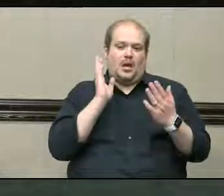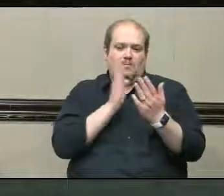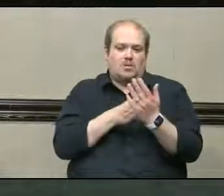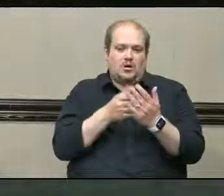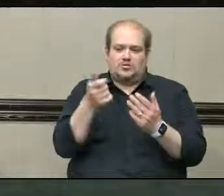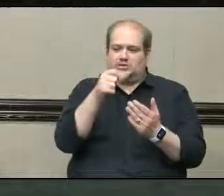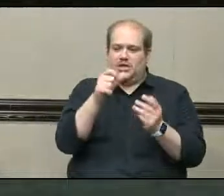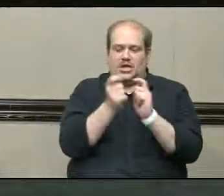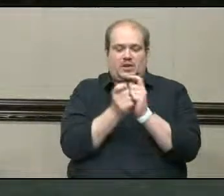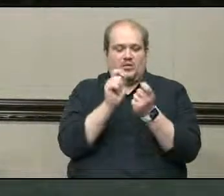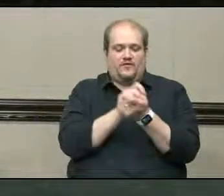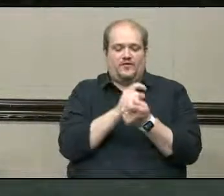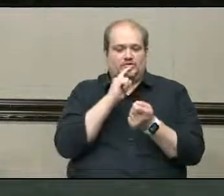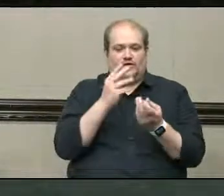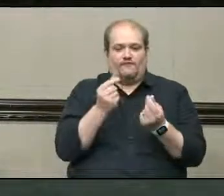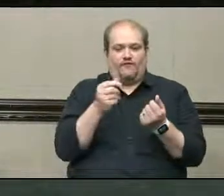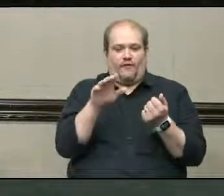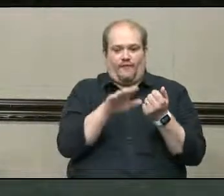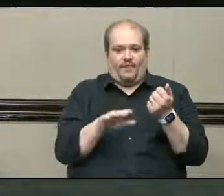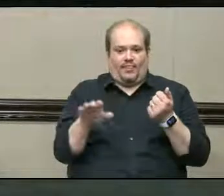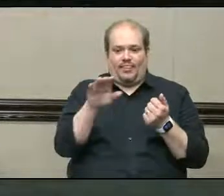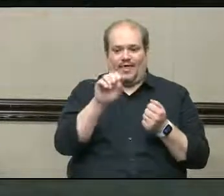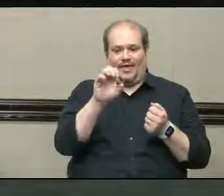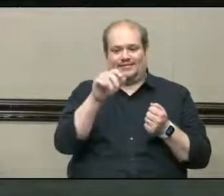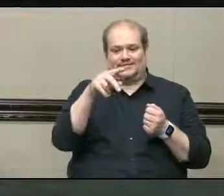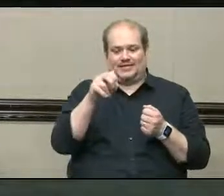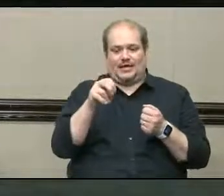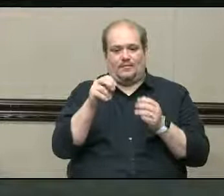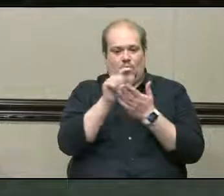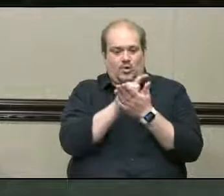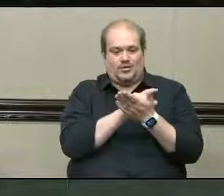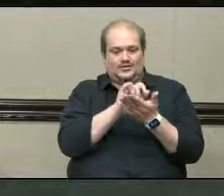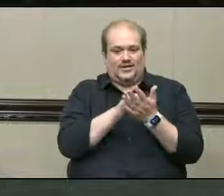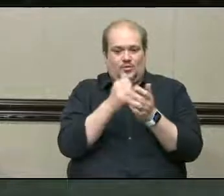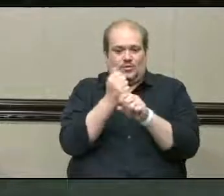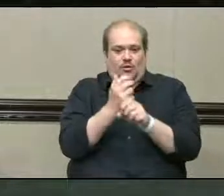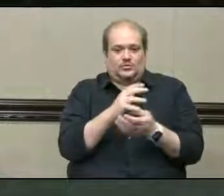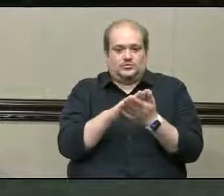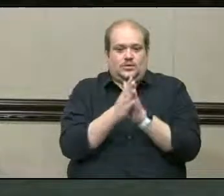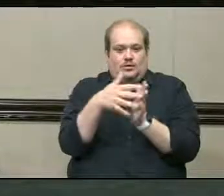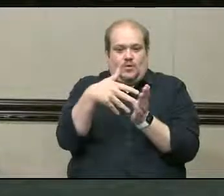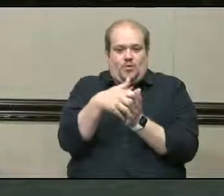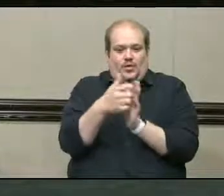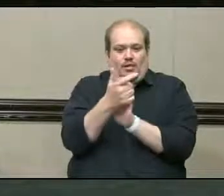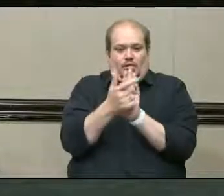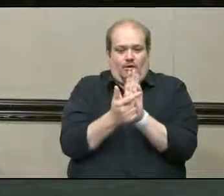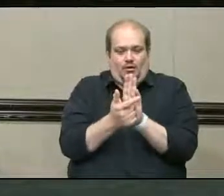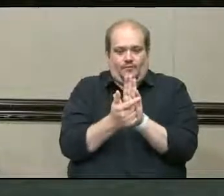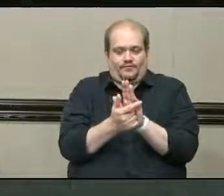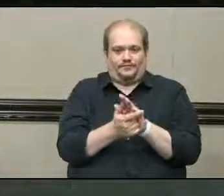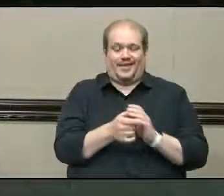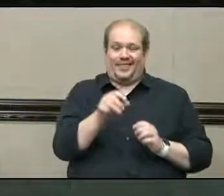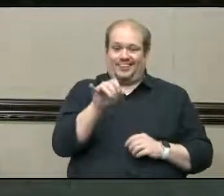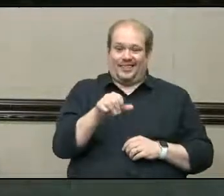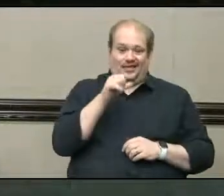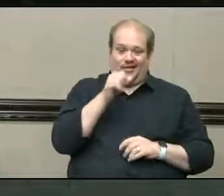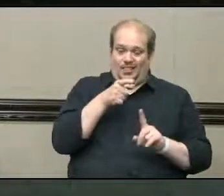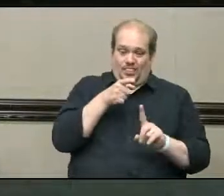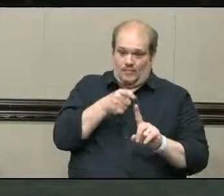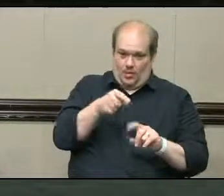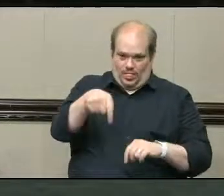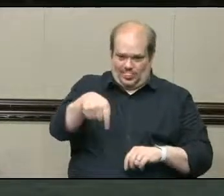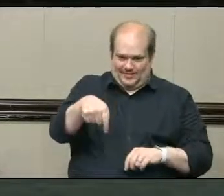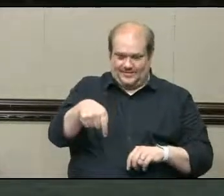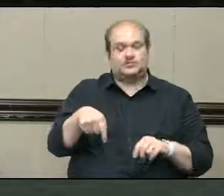opposed to any revision of the landscape ordinance that would weaken the ordinance. And that is not what we were doing in